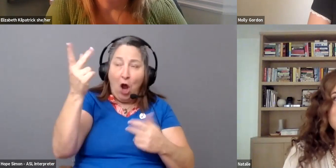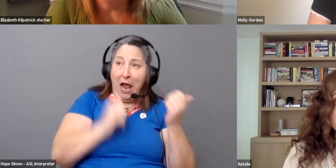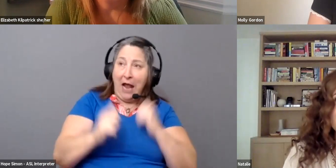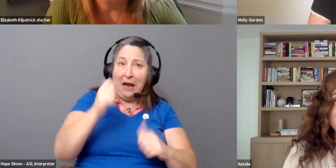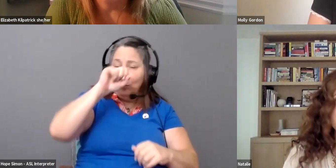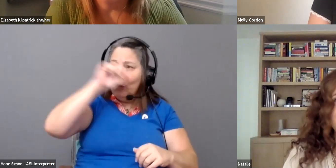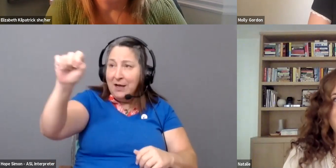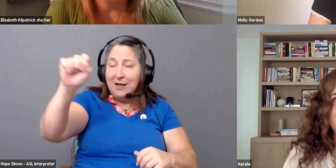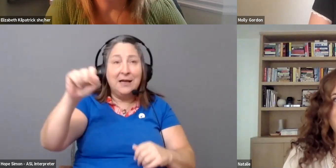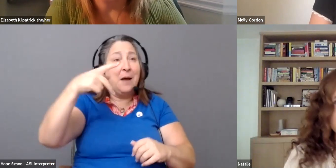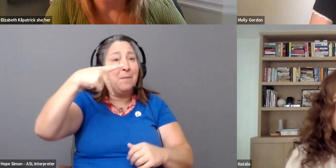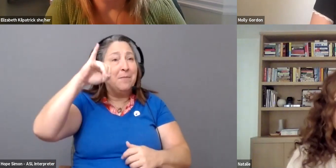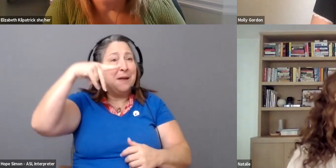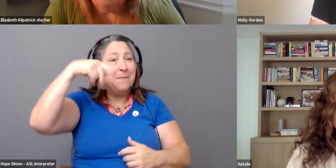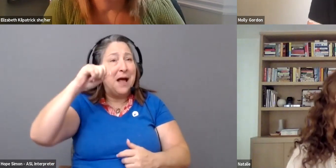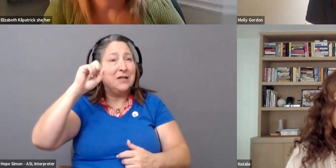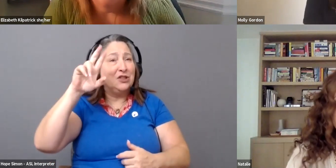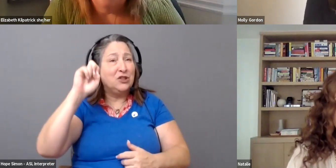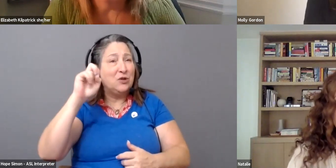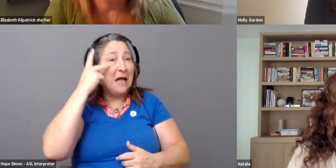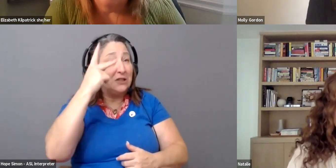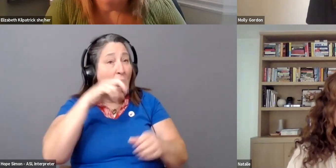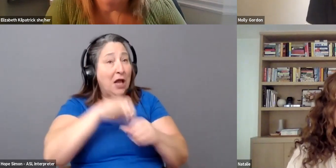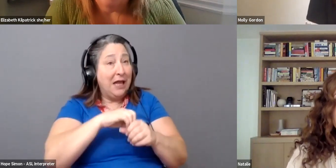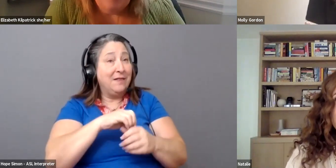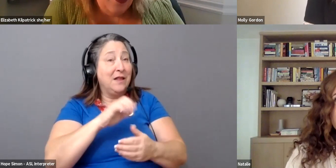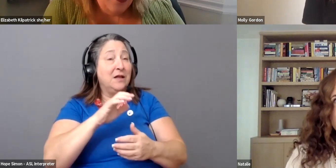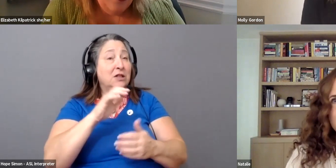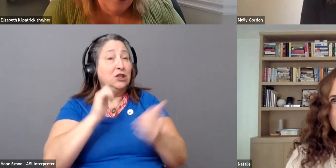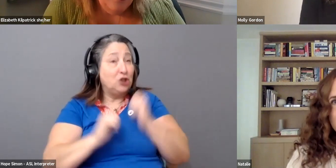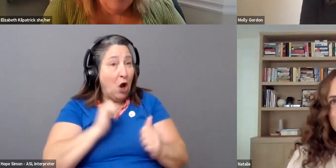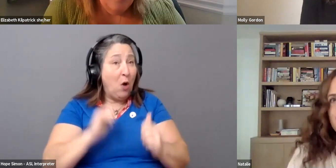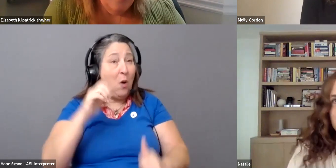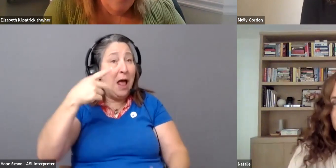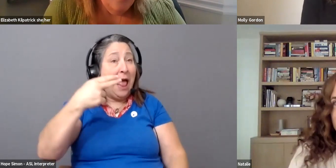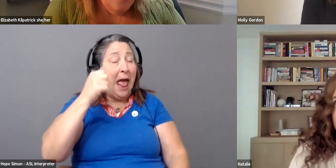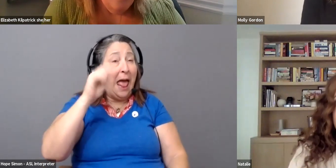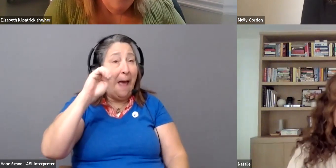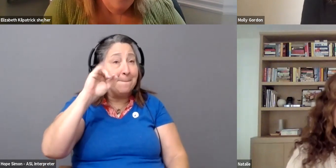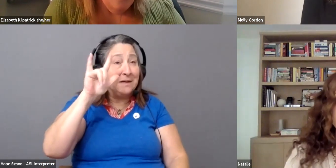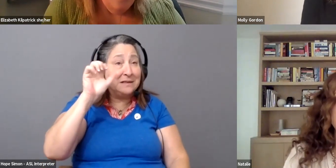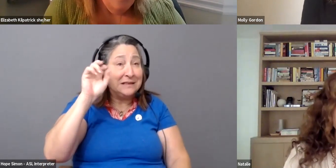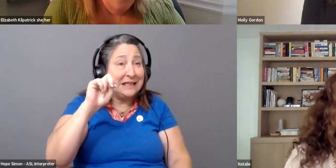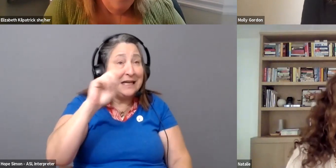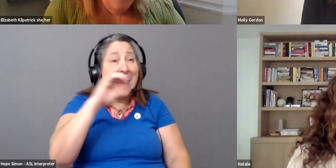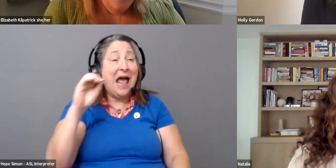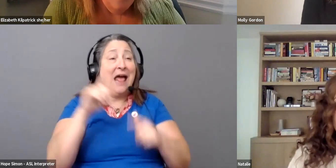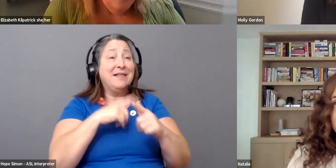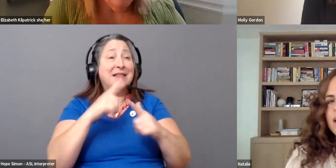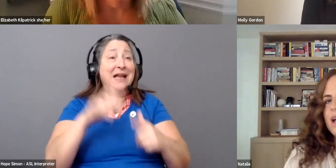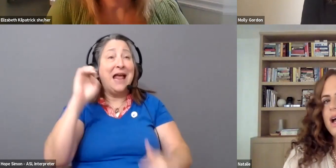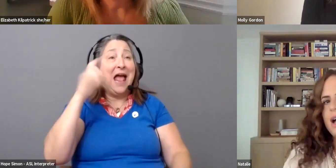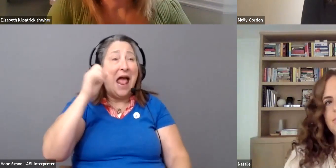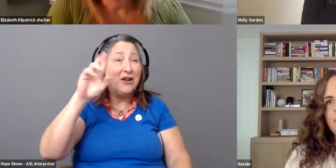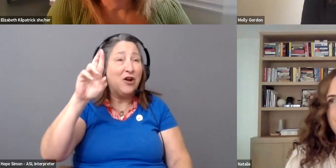Pippa Sue, I had seen in Hamilton, like the rest of the world, and adored her. Arturo Castro from Broad City, Egon Wadham in